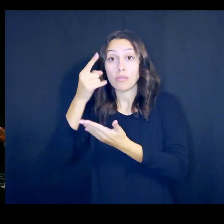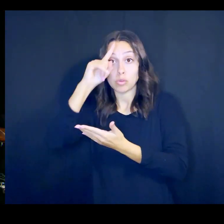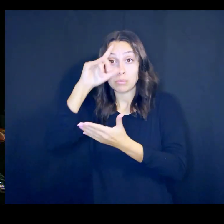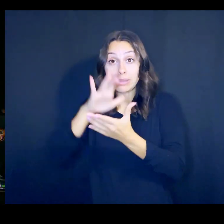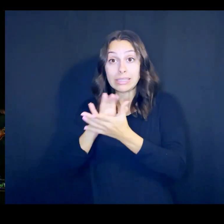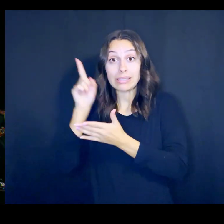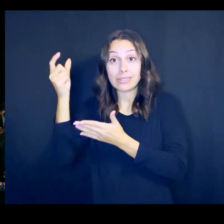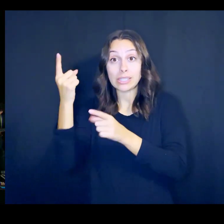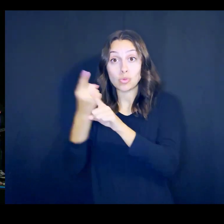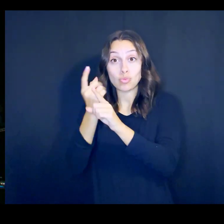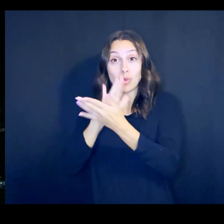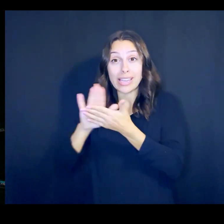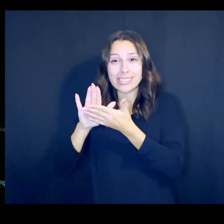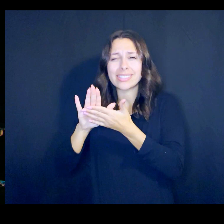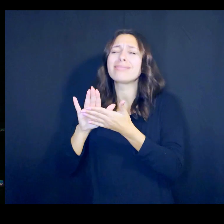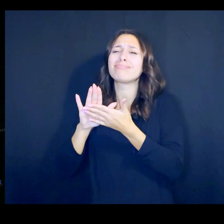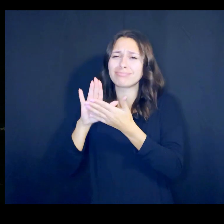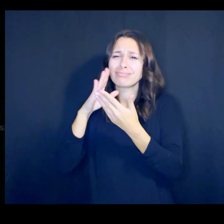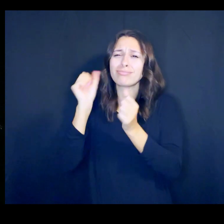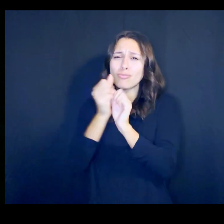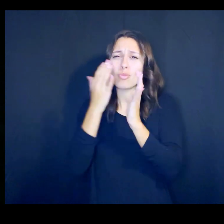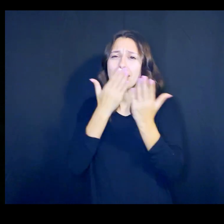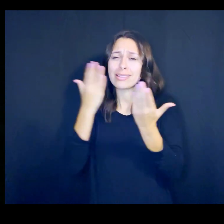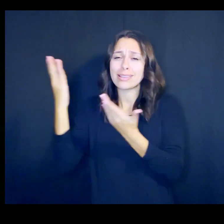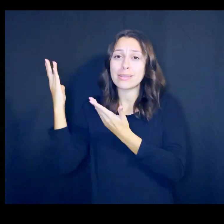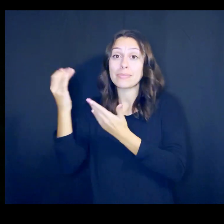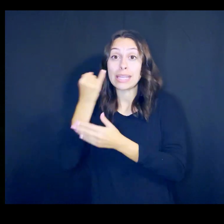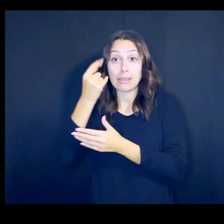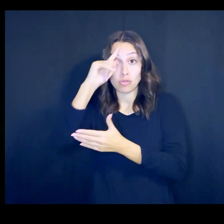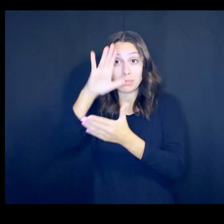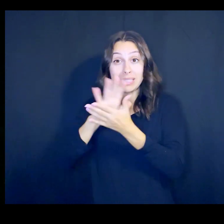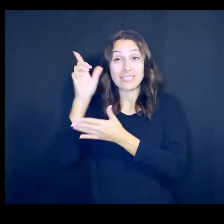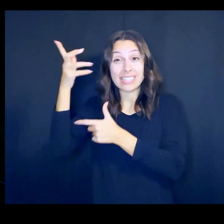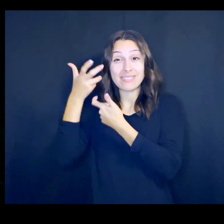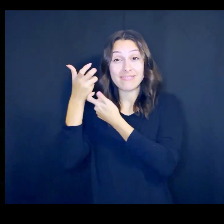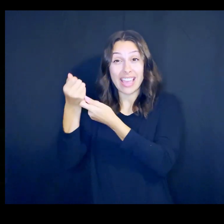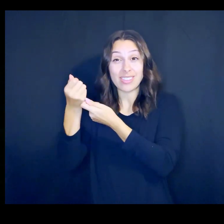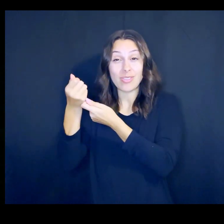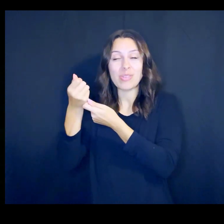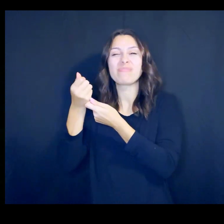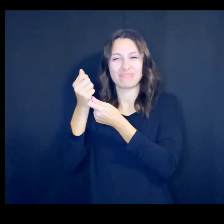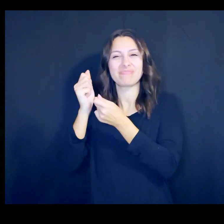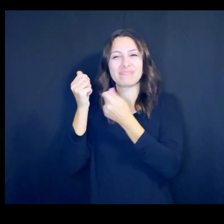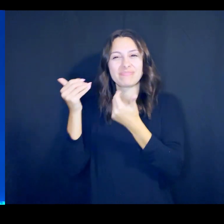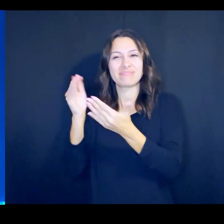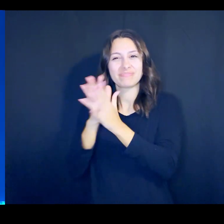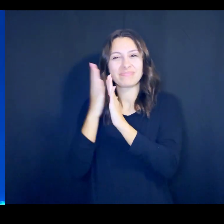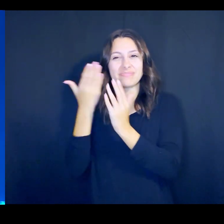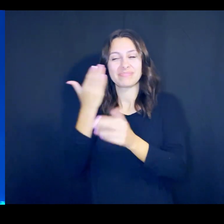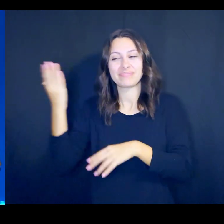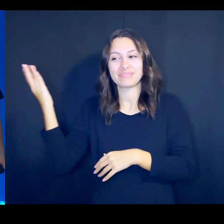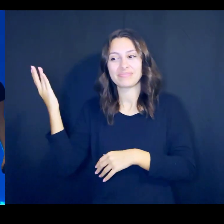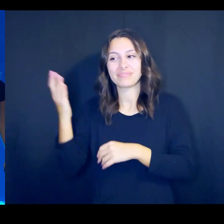If you believe he's righteous, give God praise. If you believe he's faithful, give God praise.